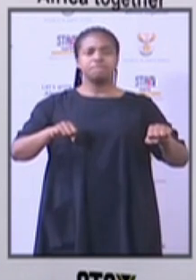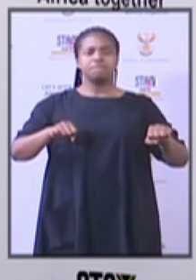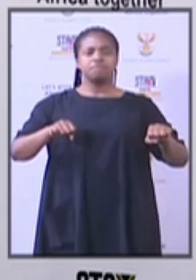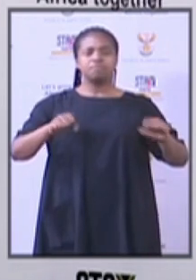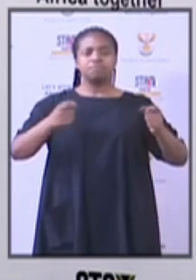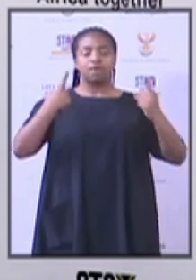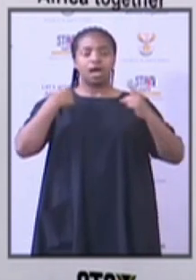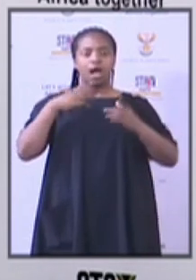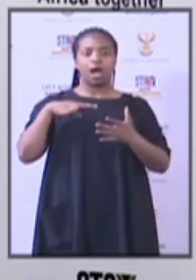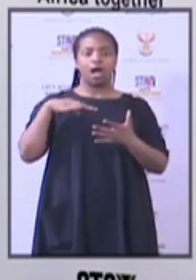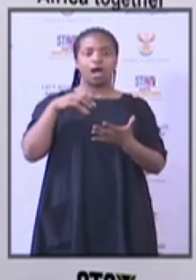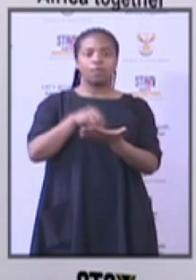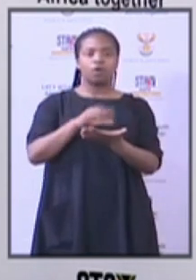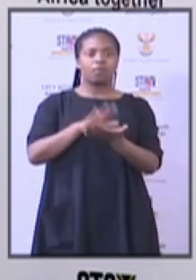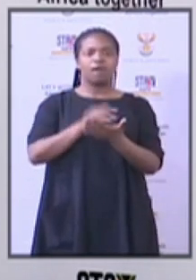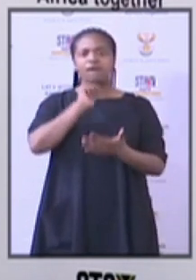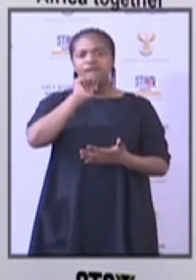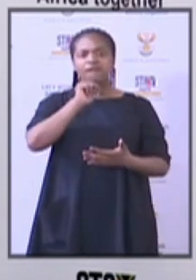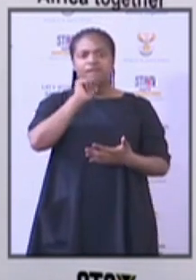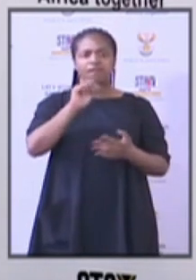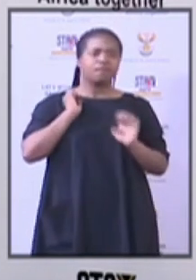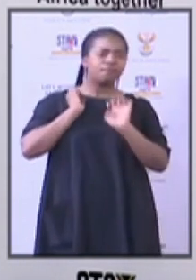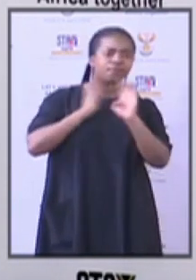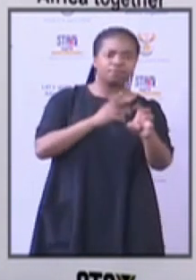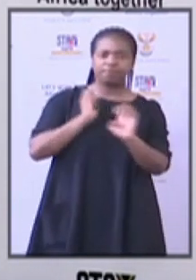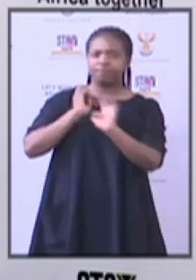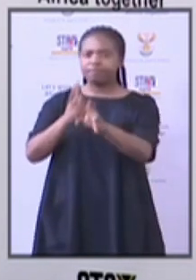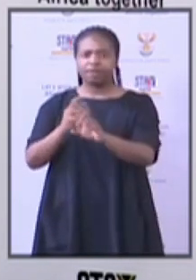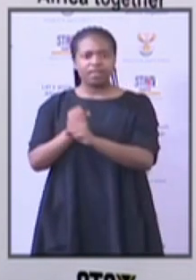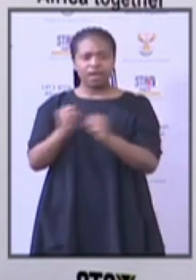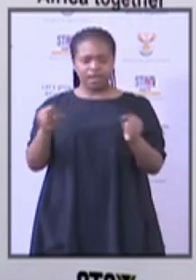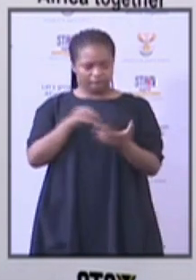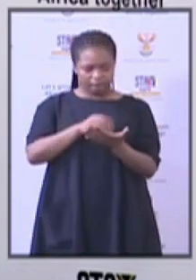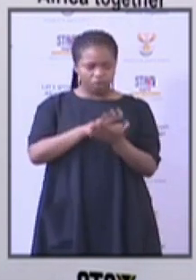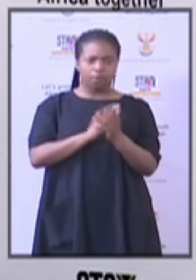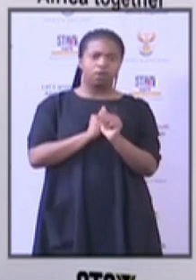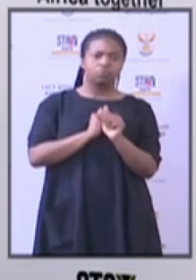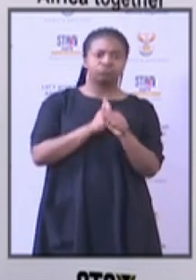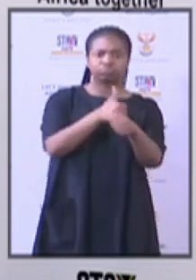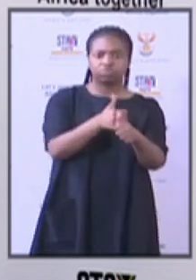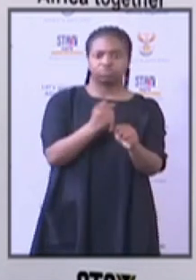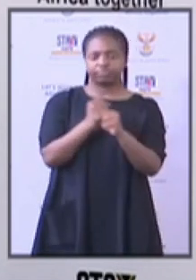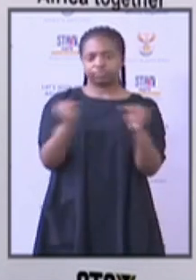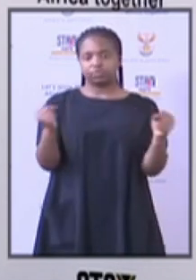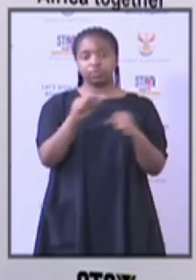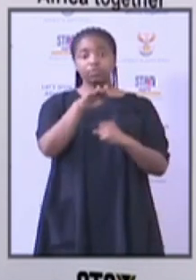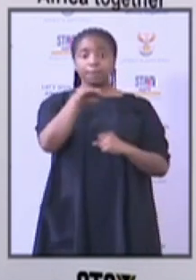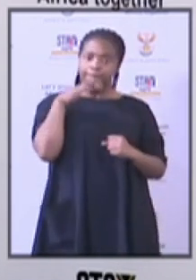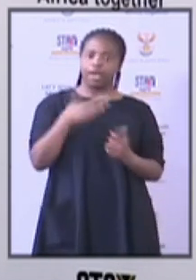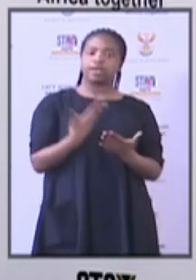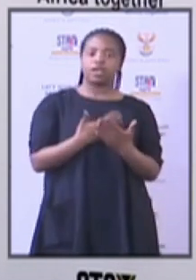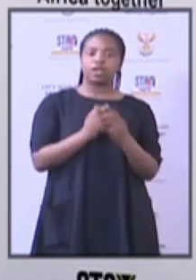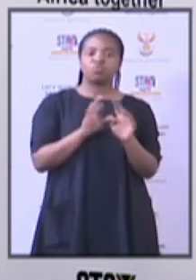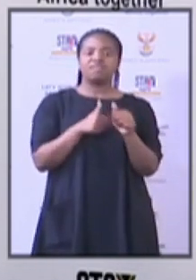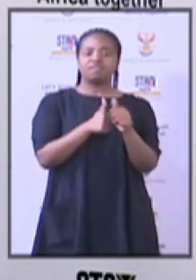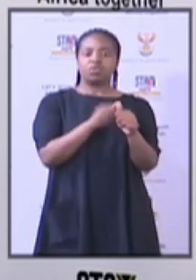making appointments. They all come at the same time. They don't follow appointments. So in the banks, they were able to follow